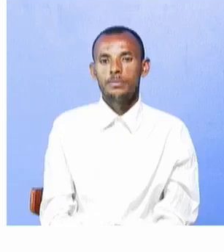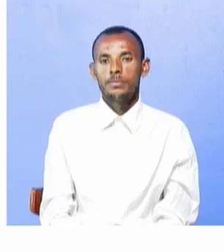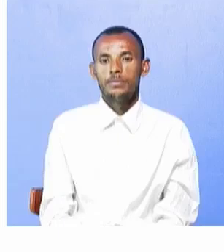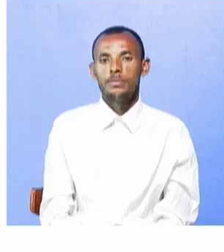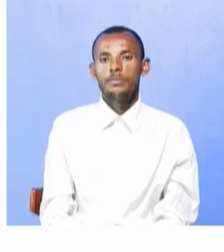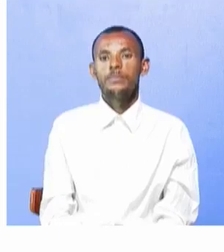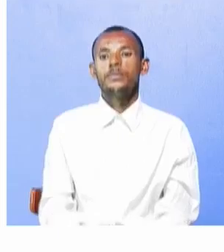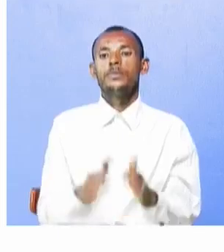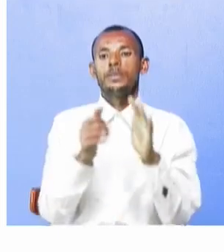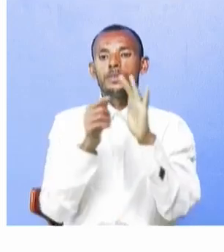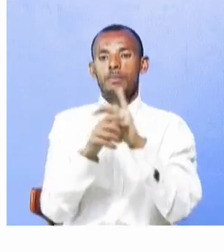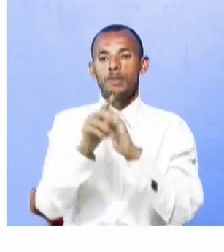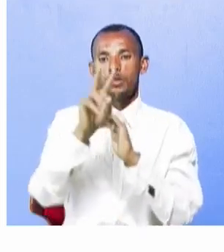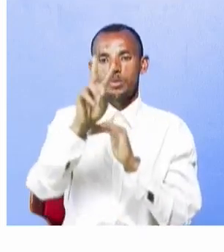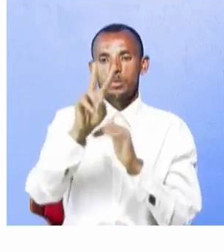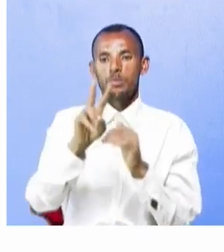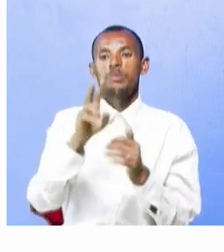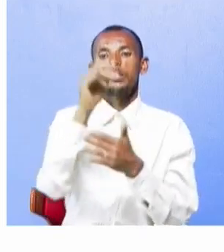sketch